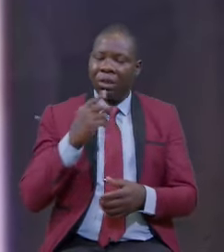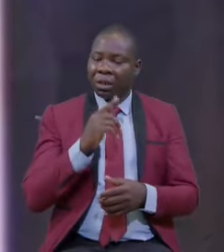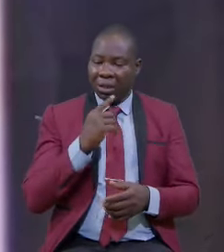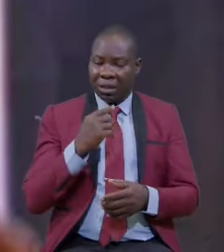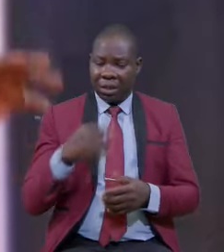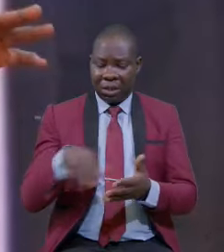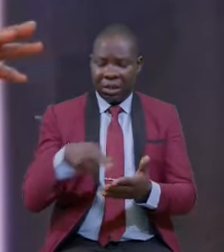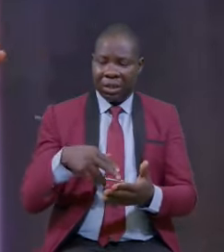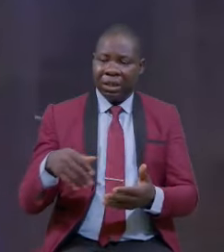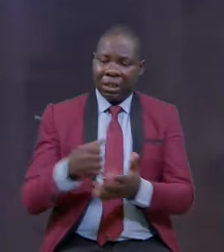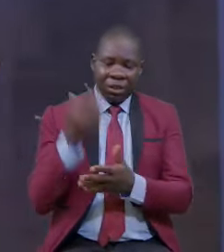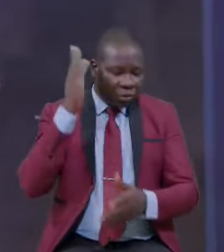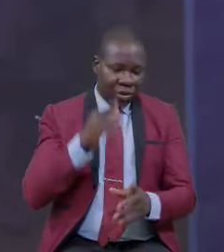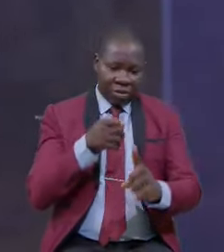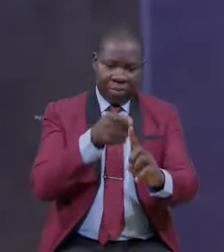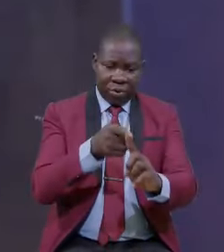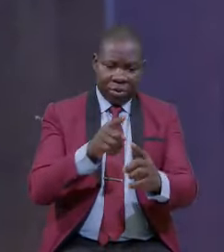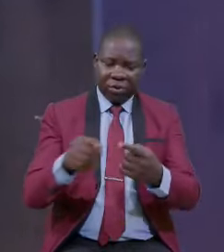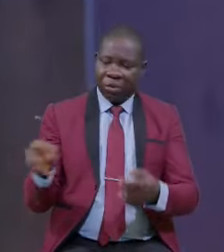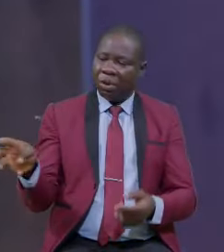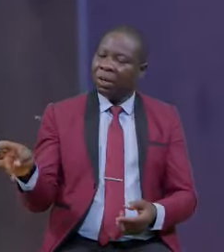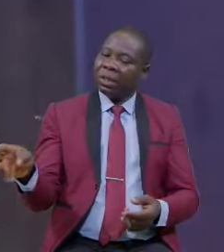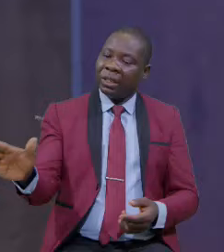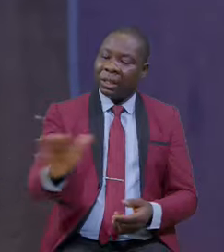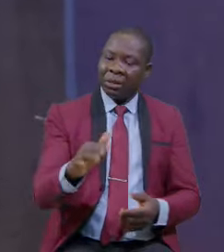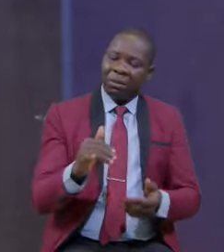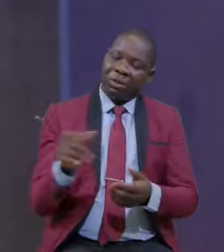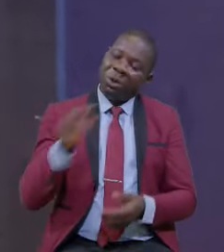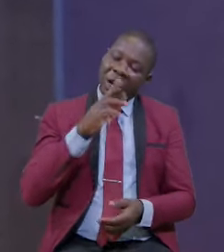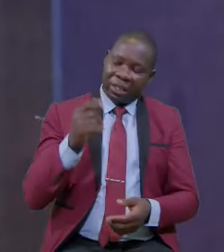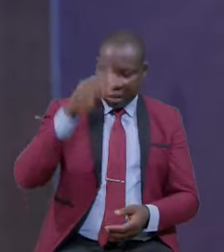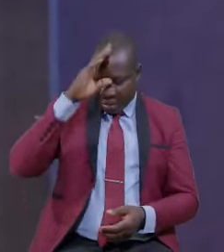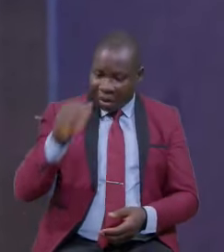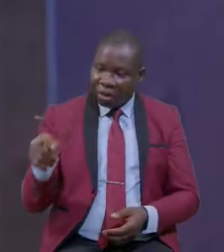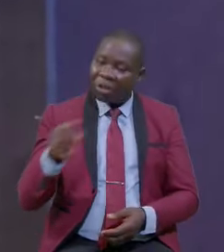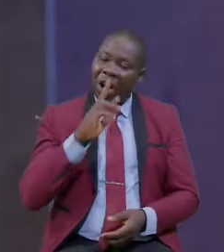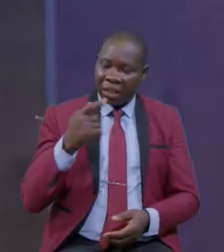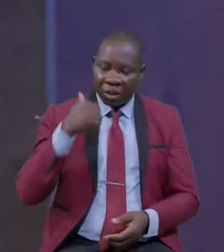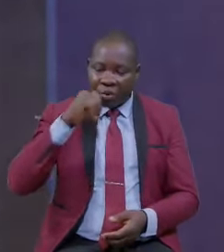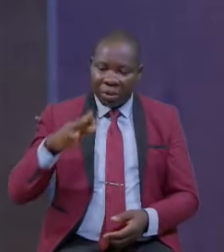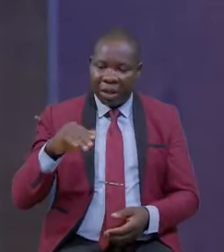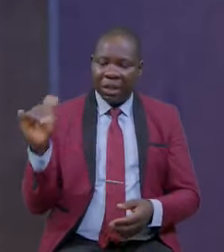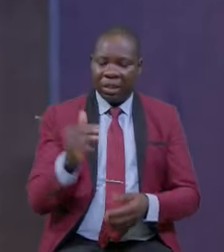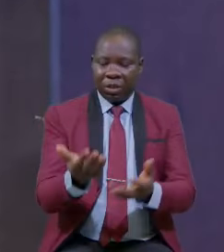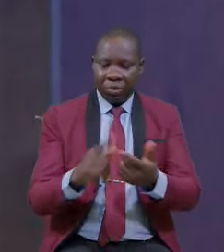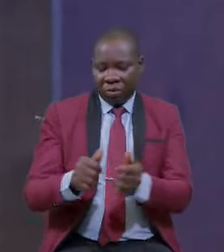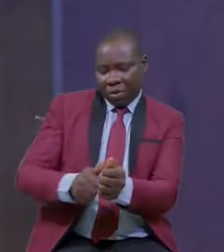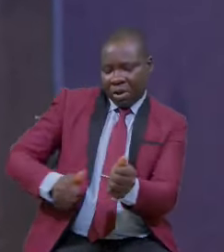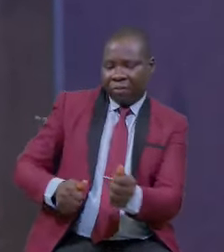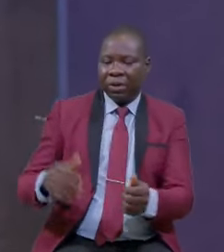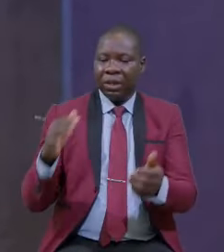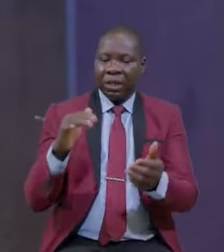And because they want to avoid that, they read it and then they turn it around and they, you know, go